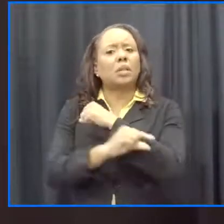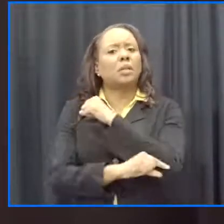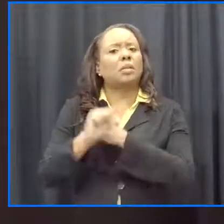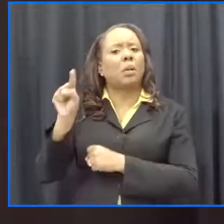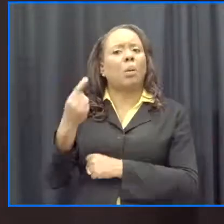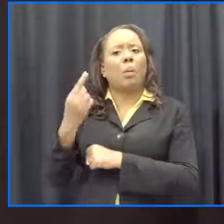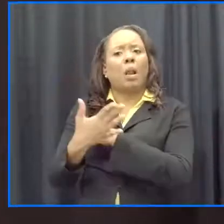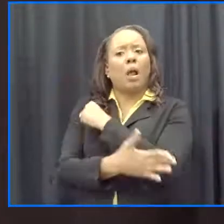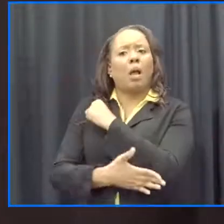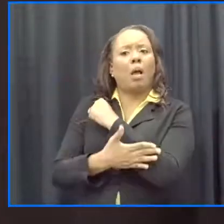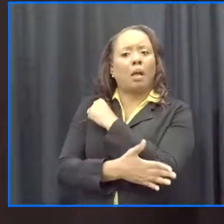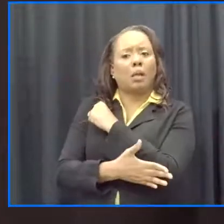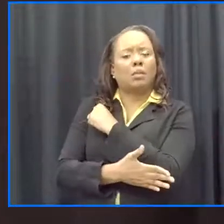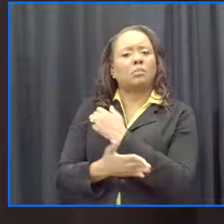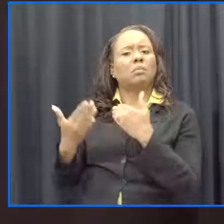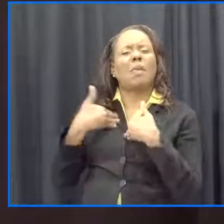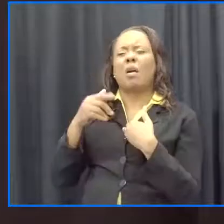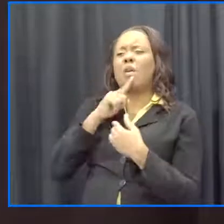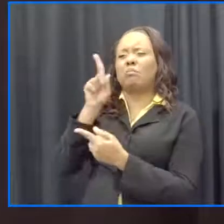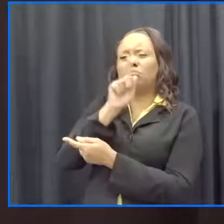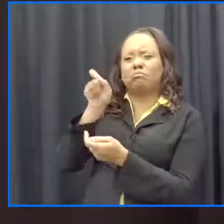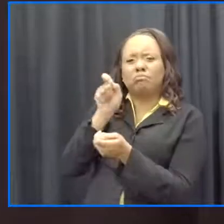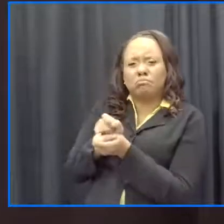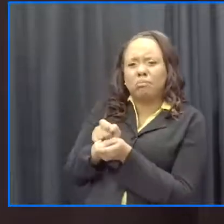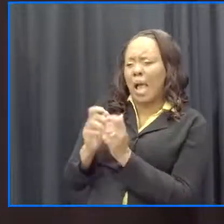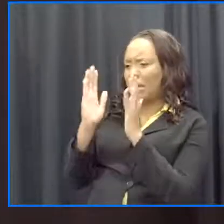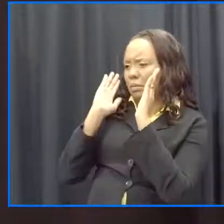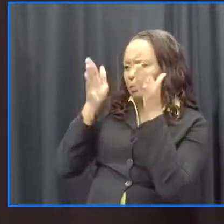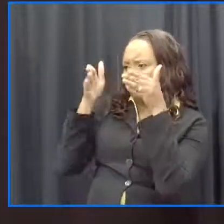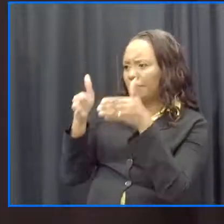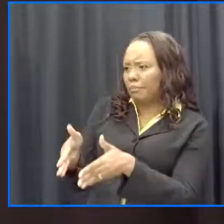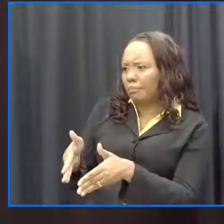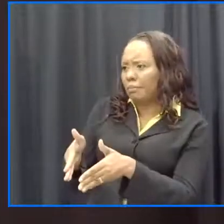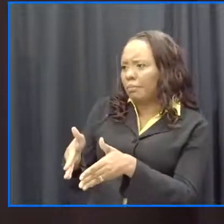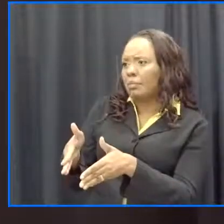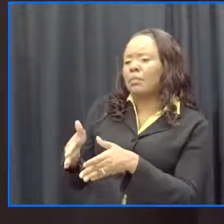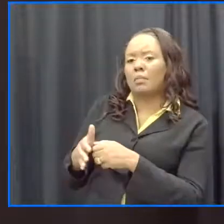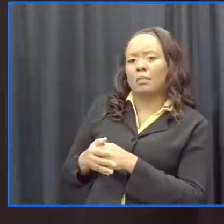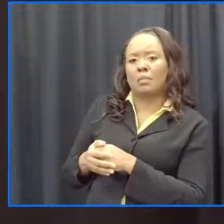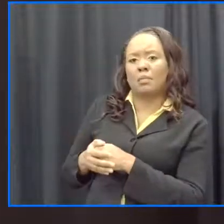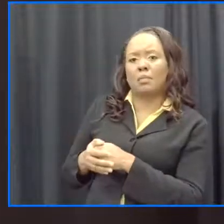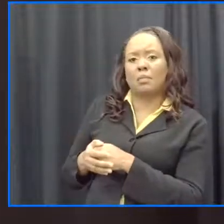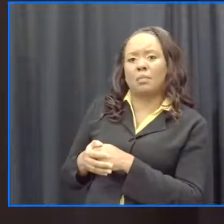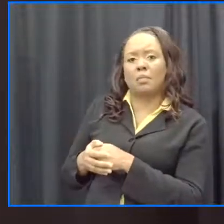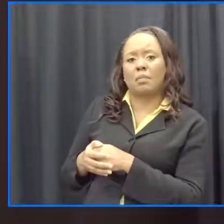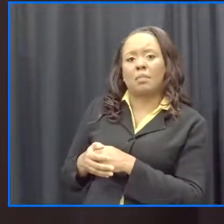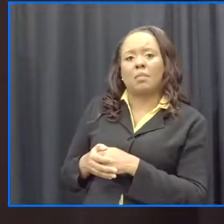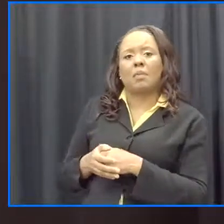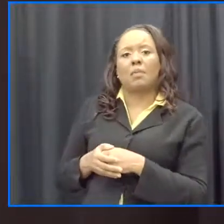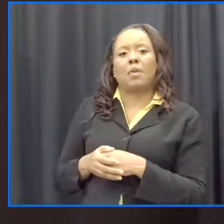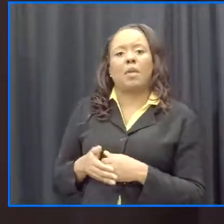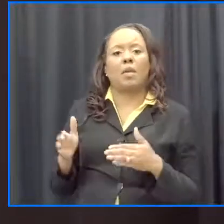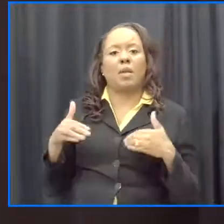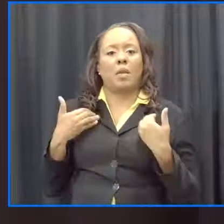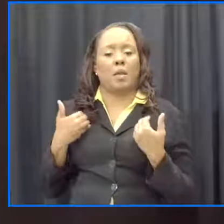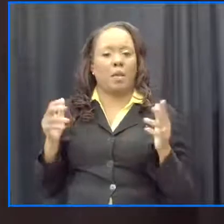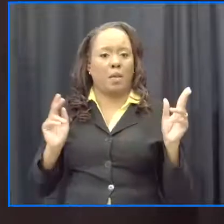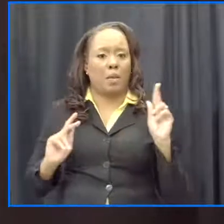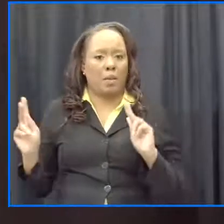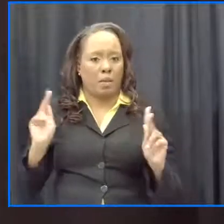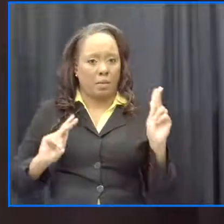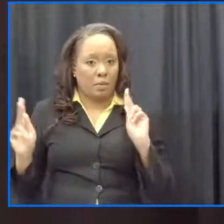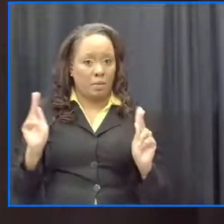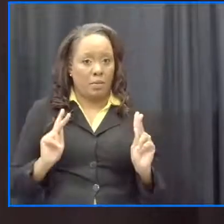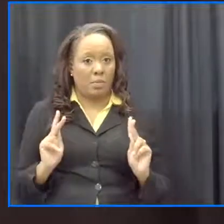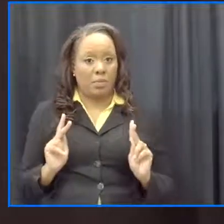out of its way to pay specific and due regard to the aspirations of its young people